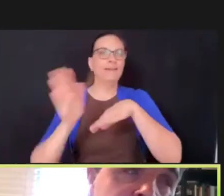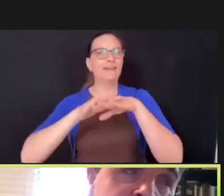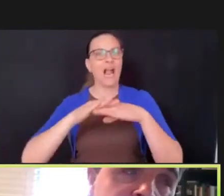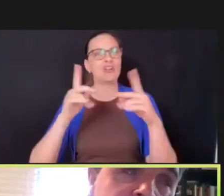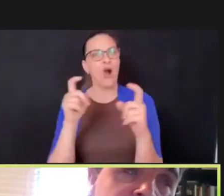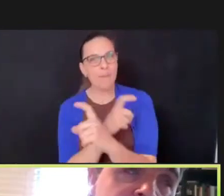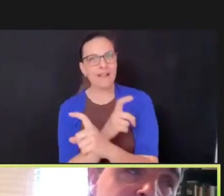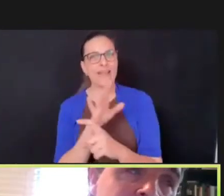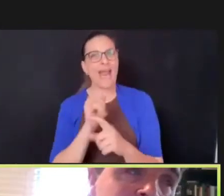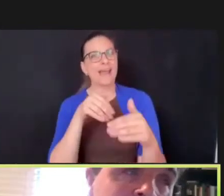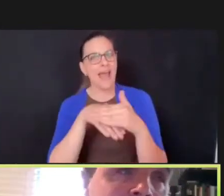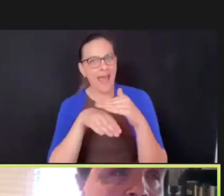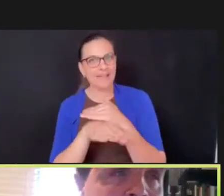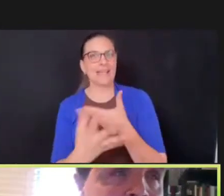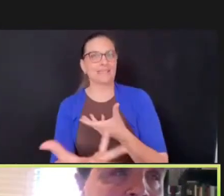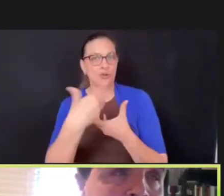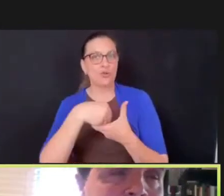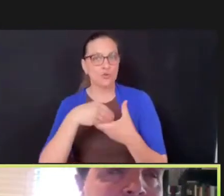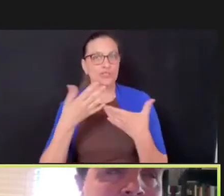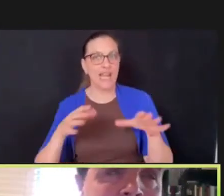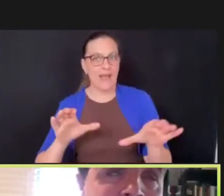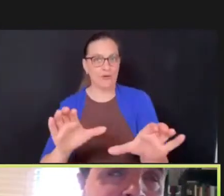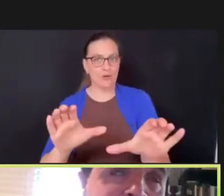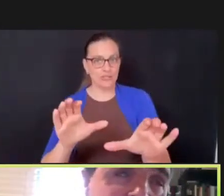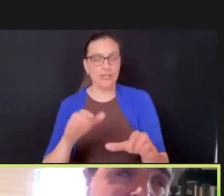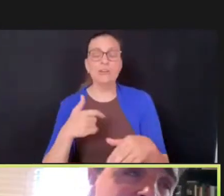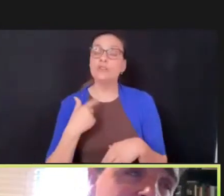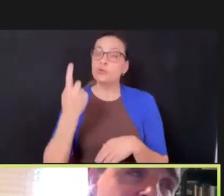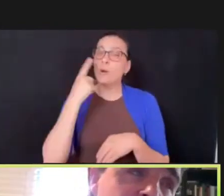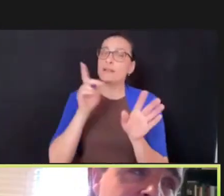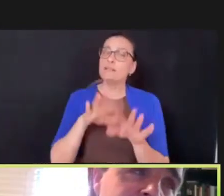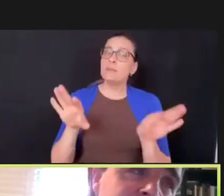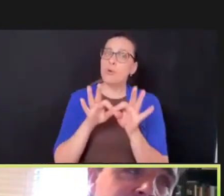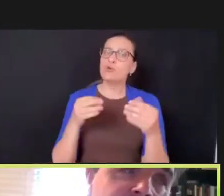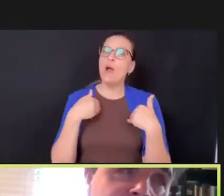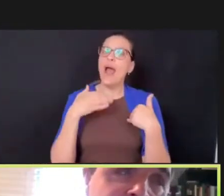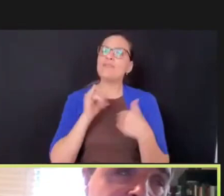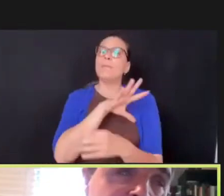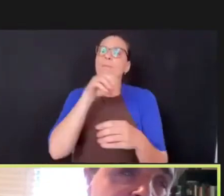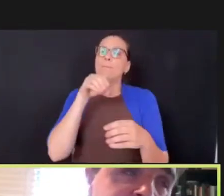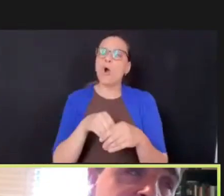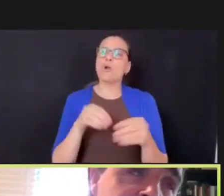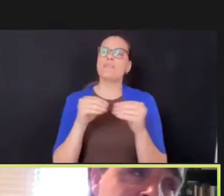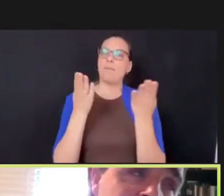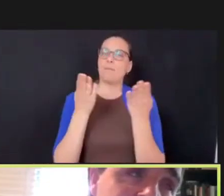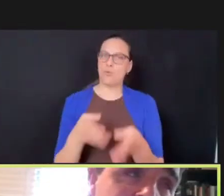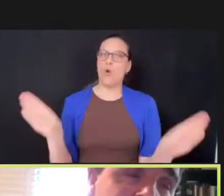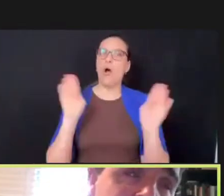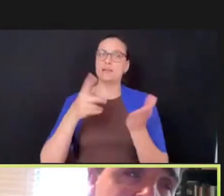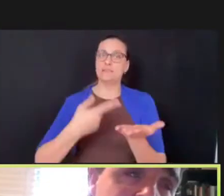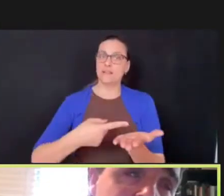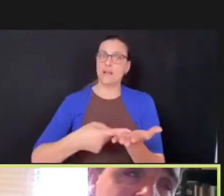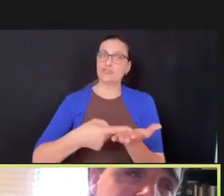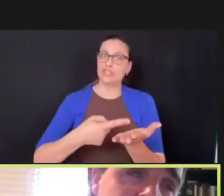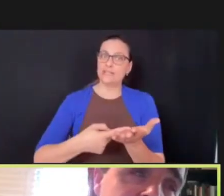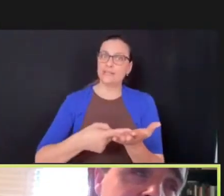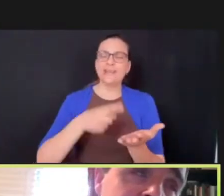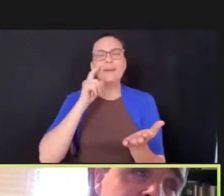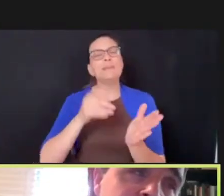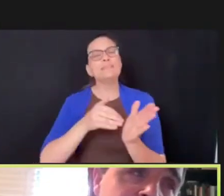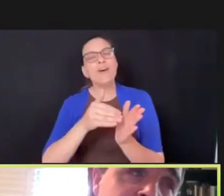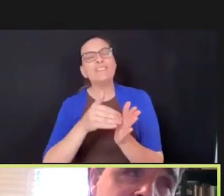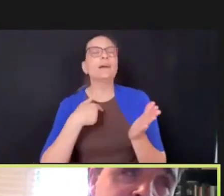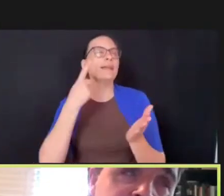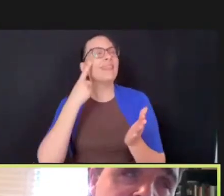efforts. So I think it's important to have it as part of that broader discussion, because it's often, I think, less so.